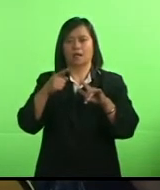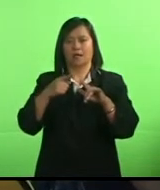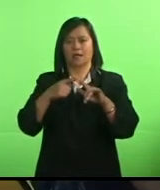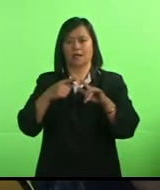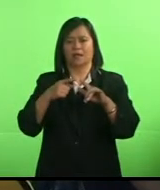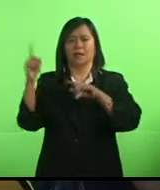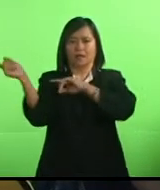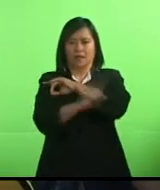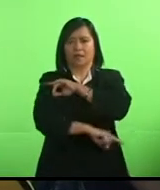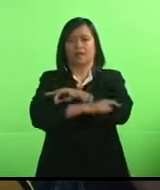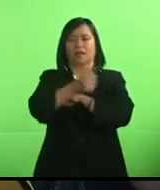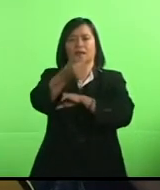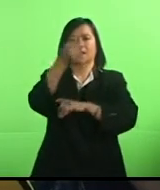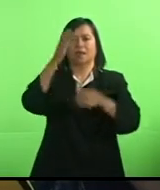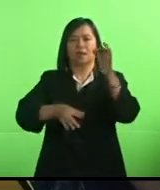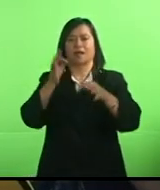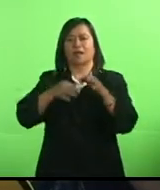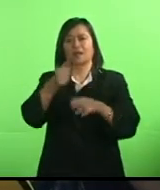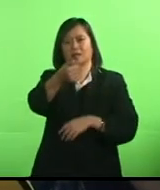if you had